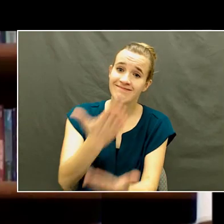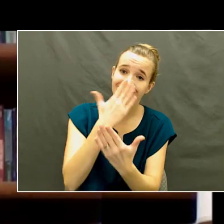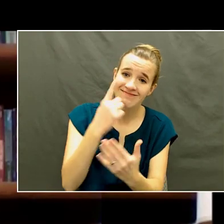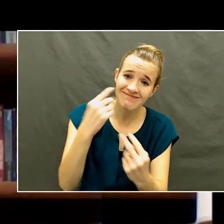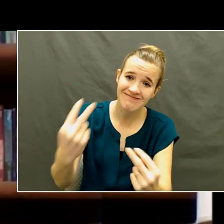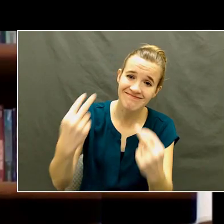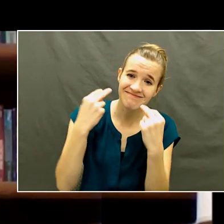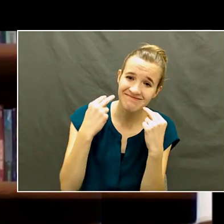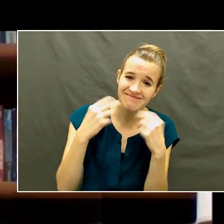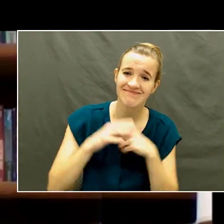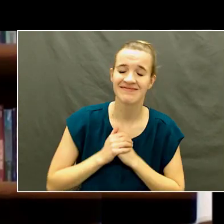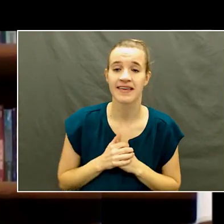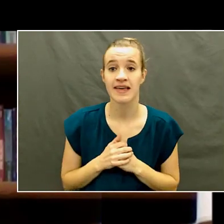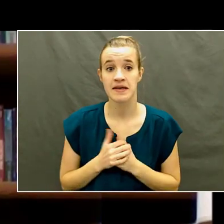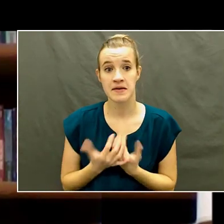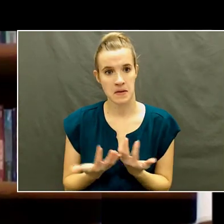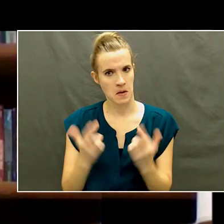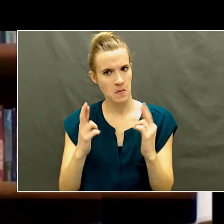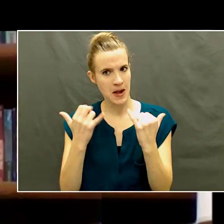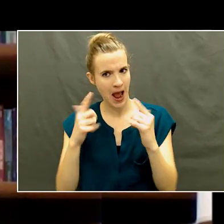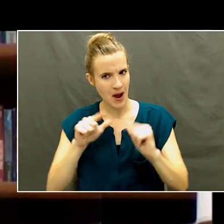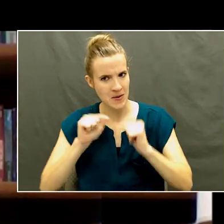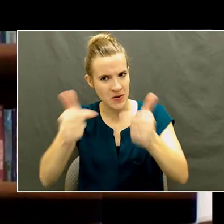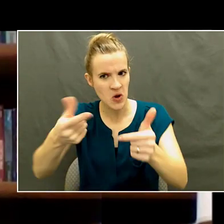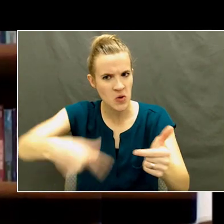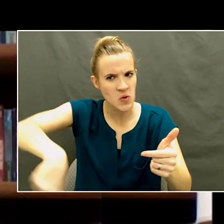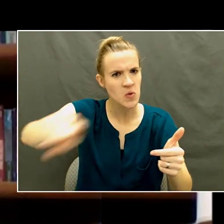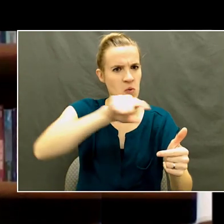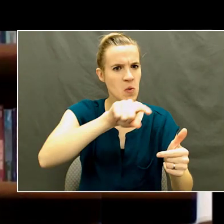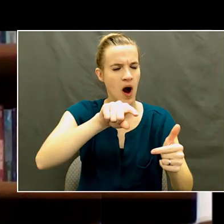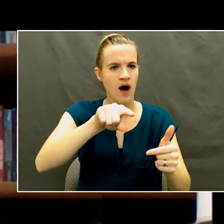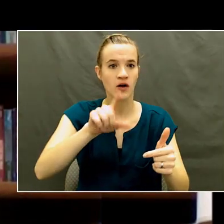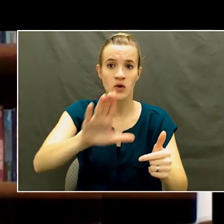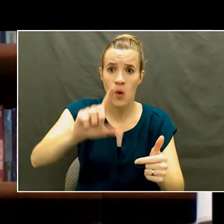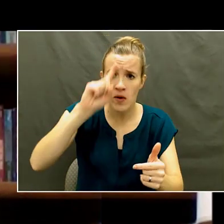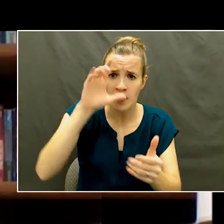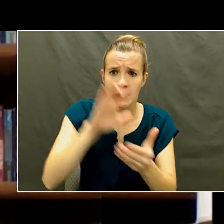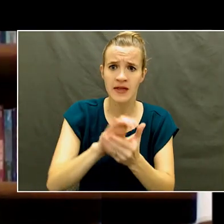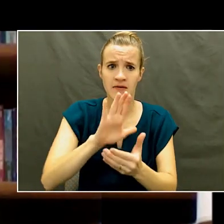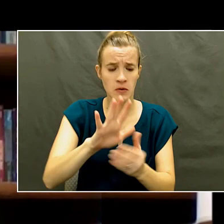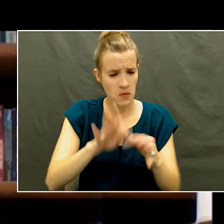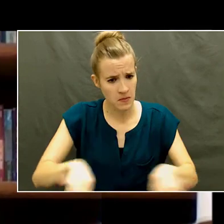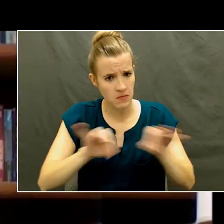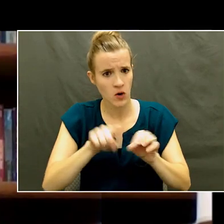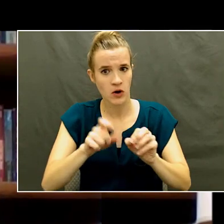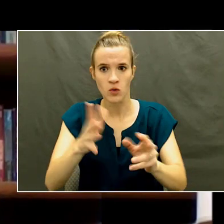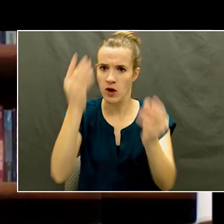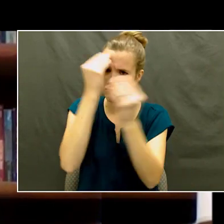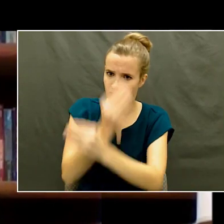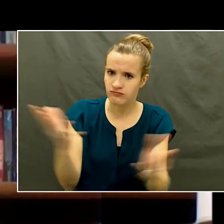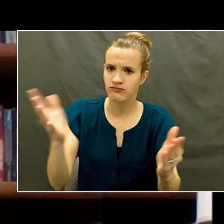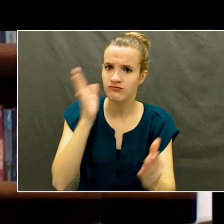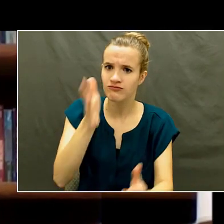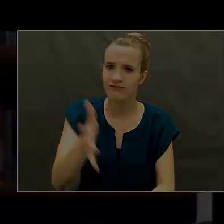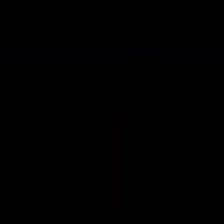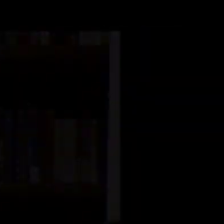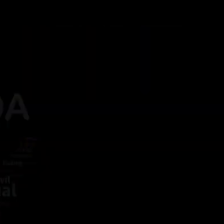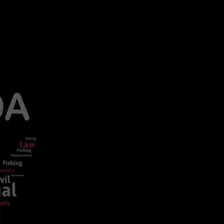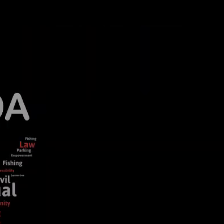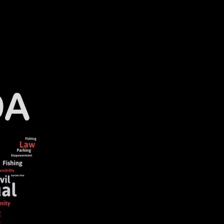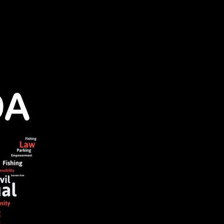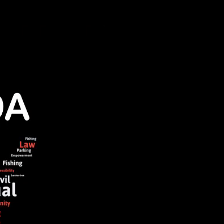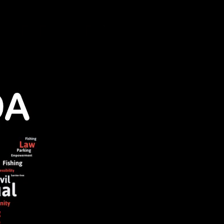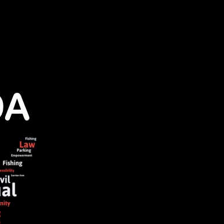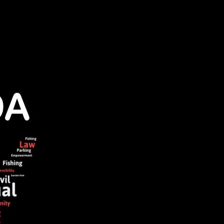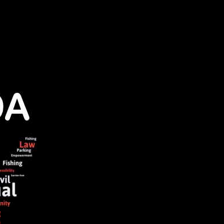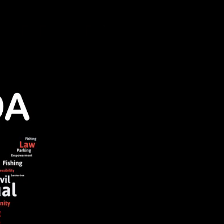Thanks for sharing the story with me, and I hope you will go out and raise your voice about things that matter to you. Thanks.